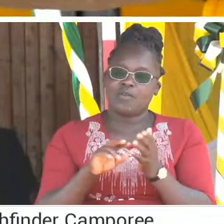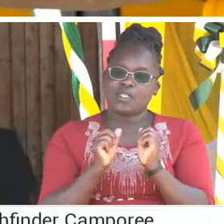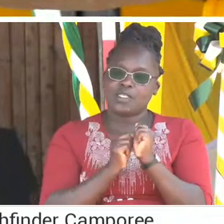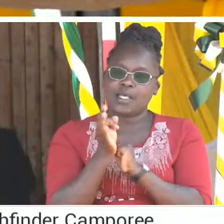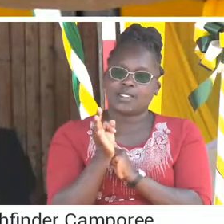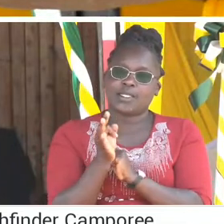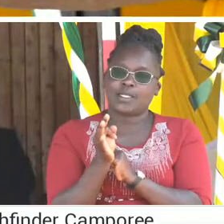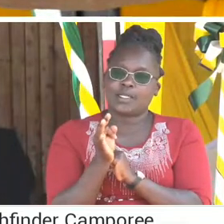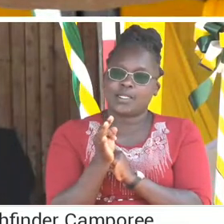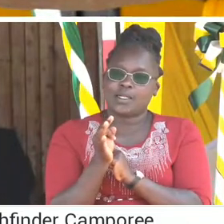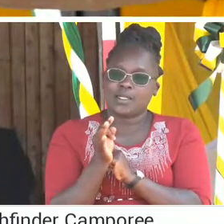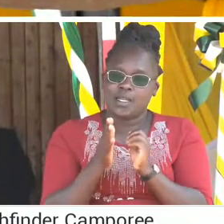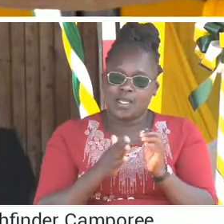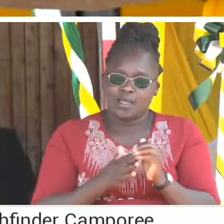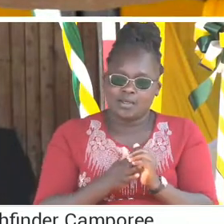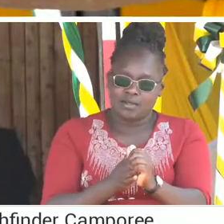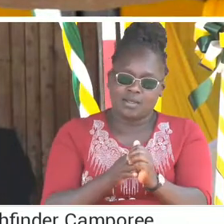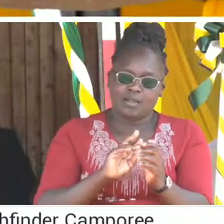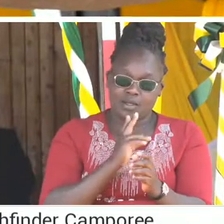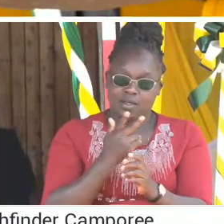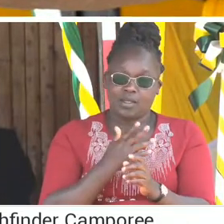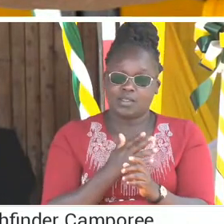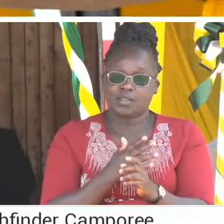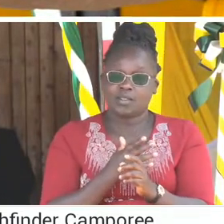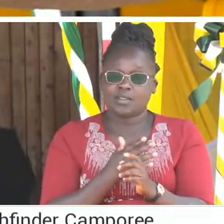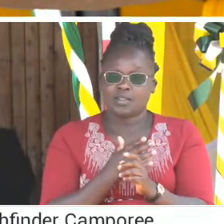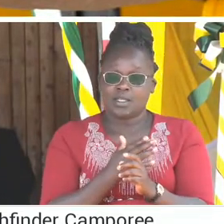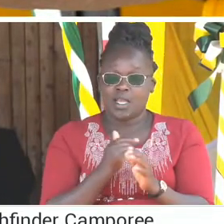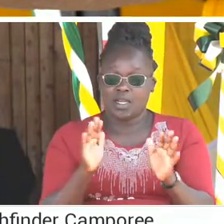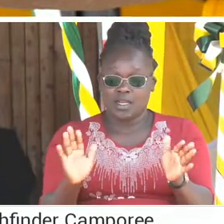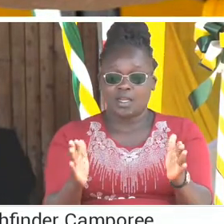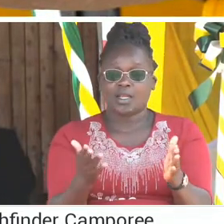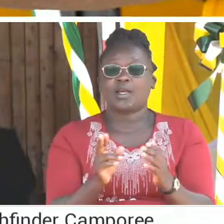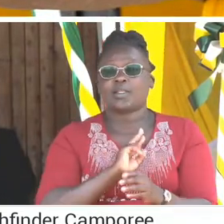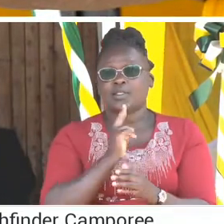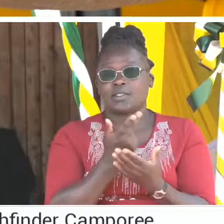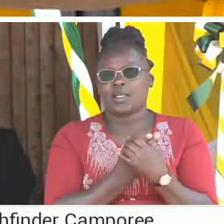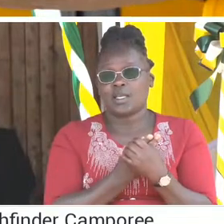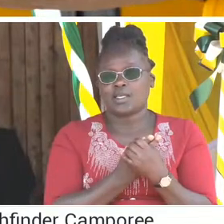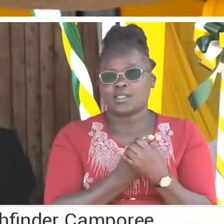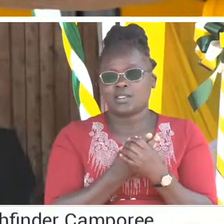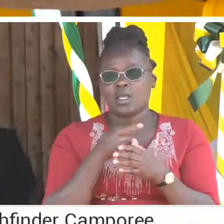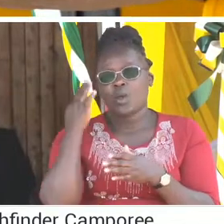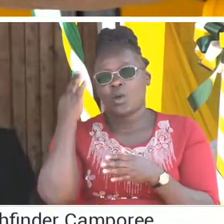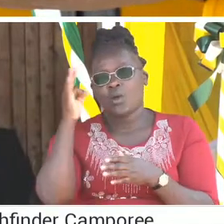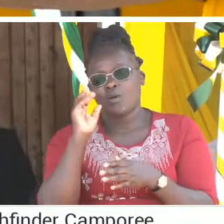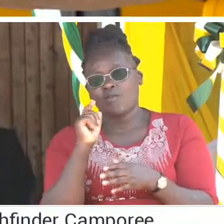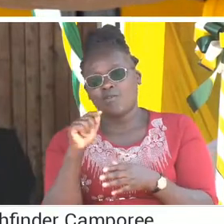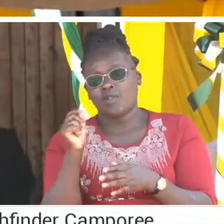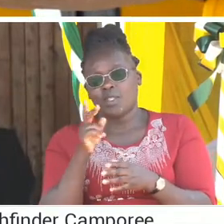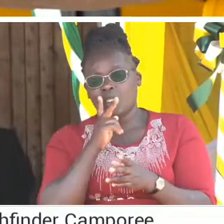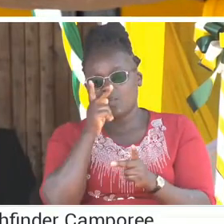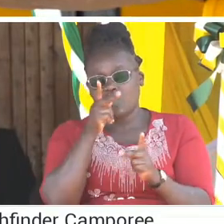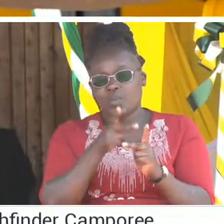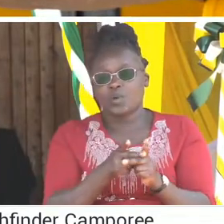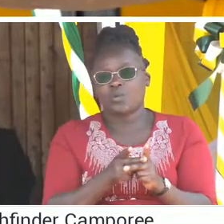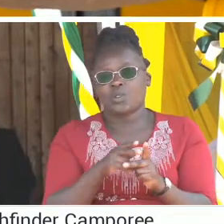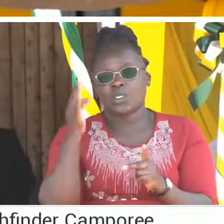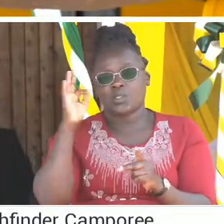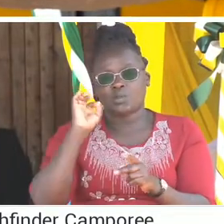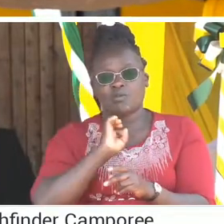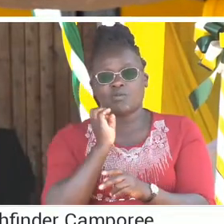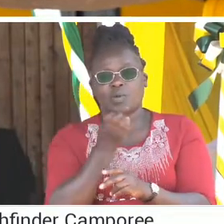us, inspiring us, and reminding us of the profound promises of our loving